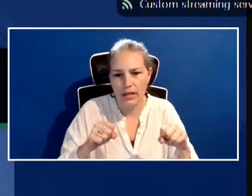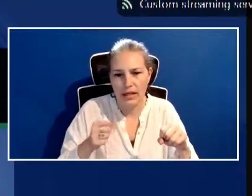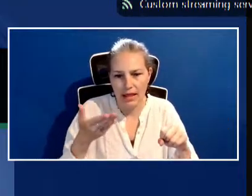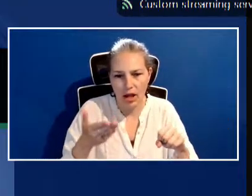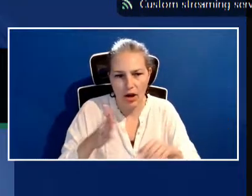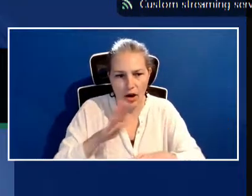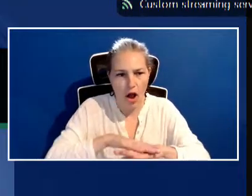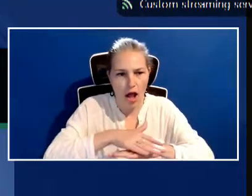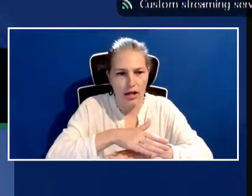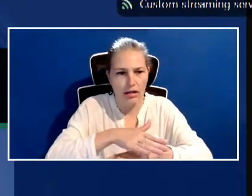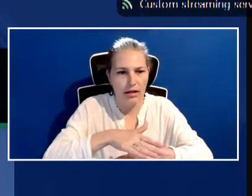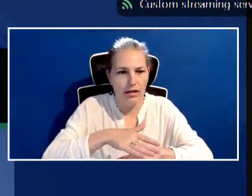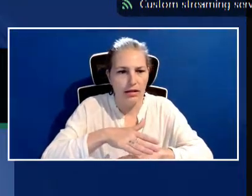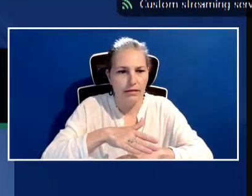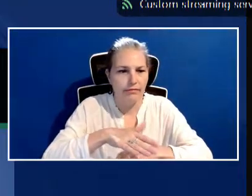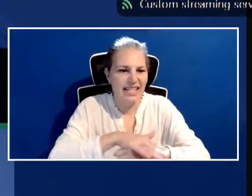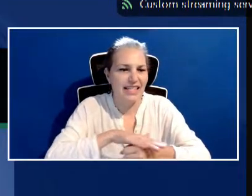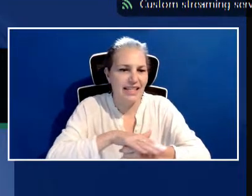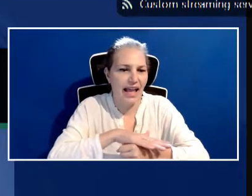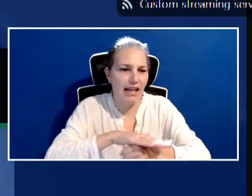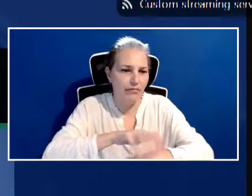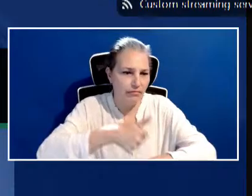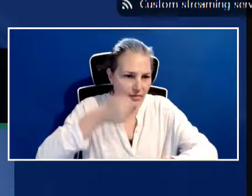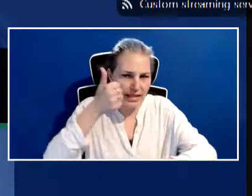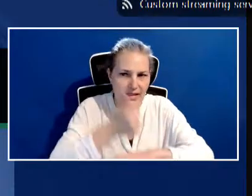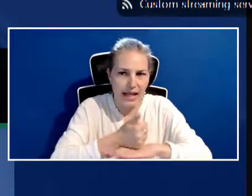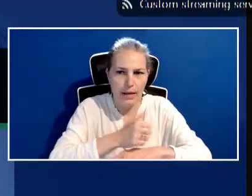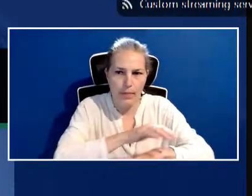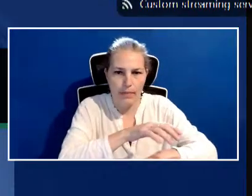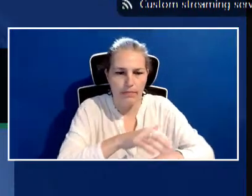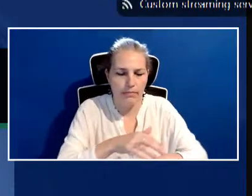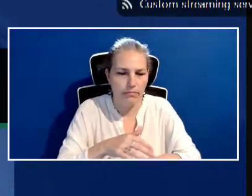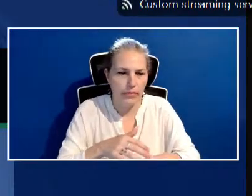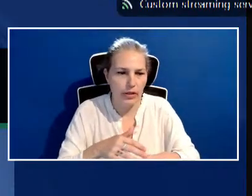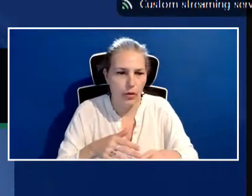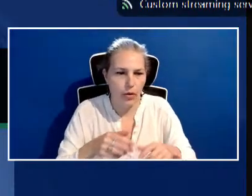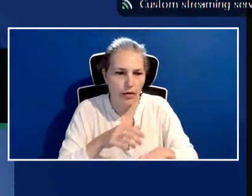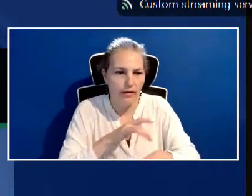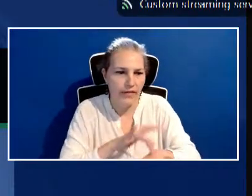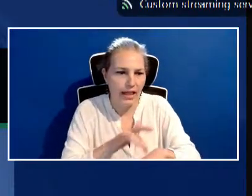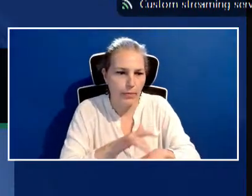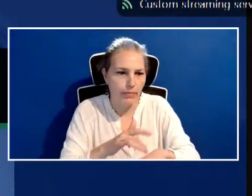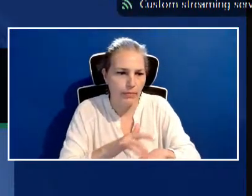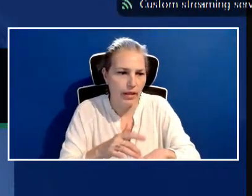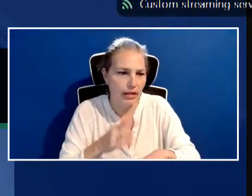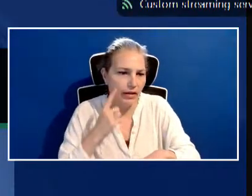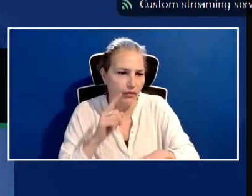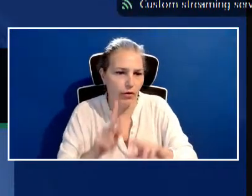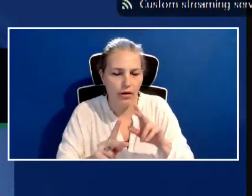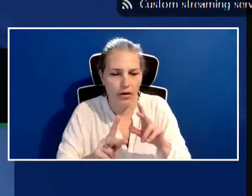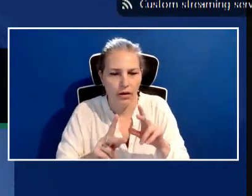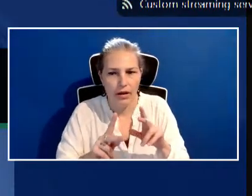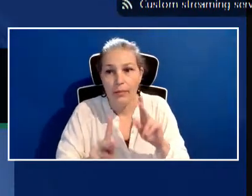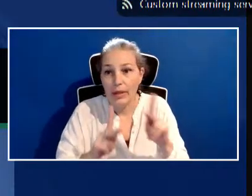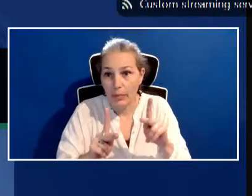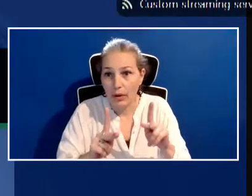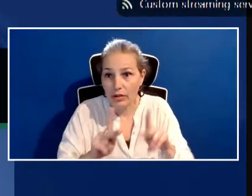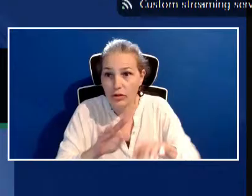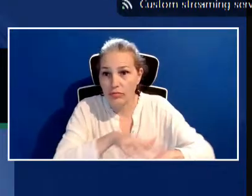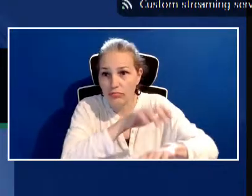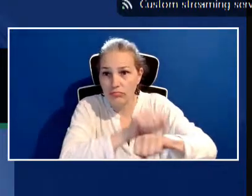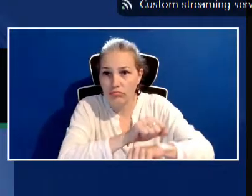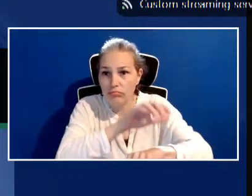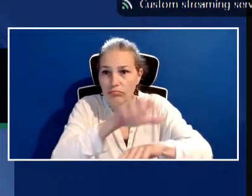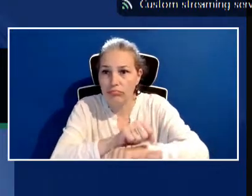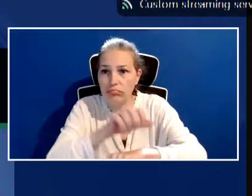up appointments and provide us information about their plans to rebuild, and we'll be able to provide resources